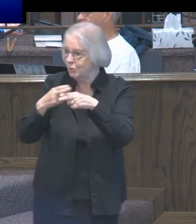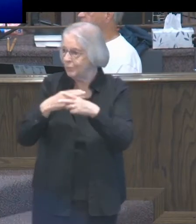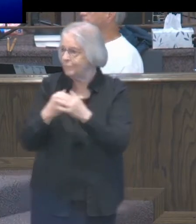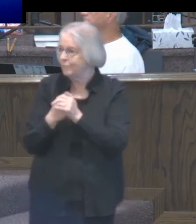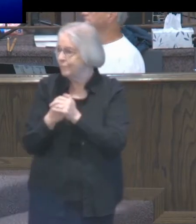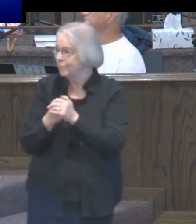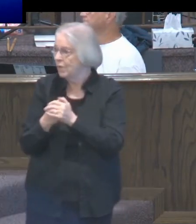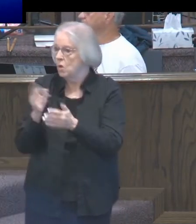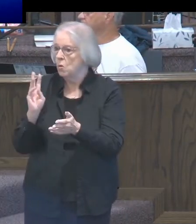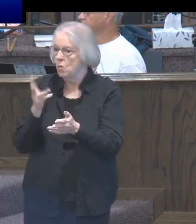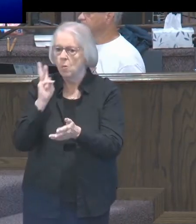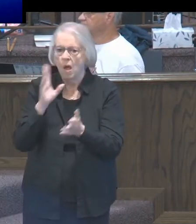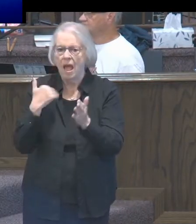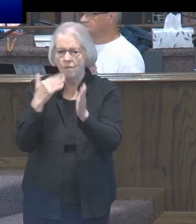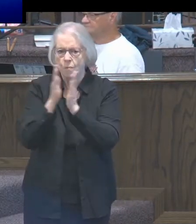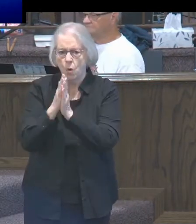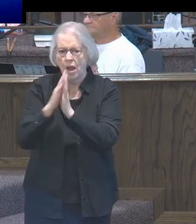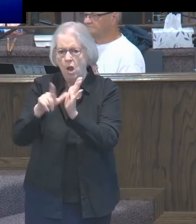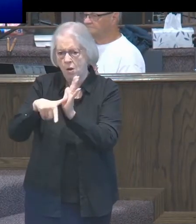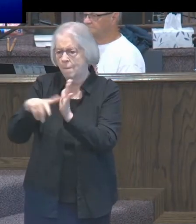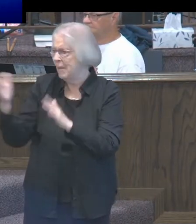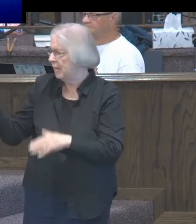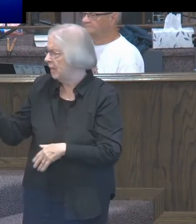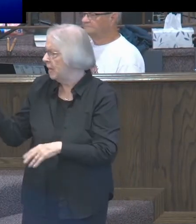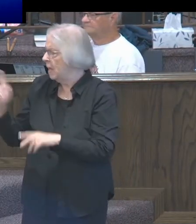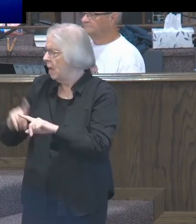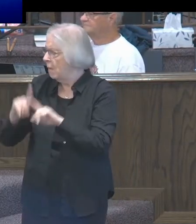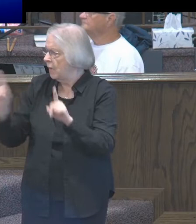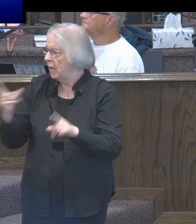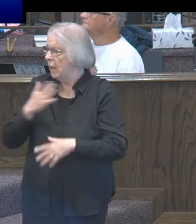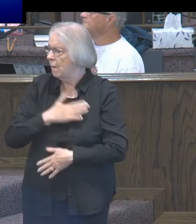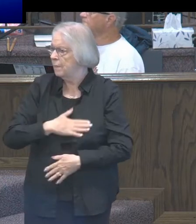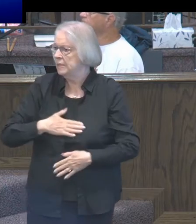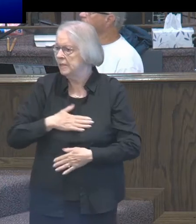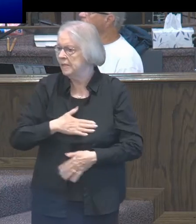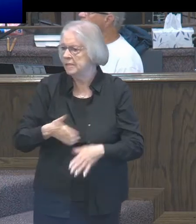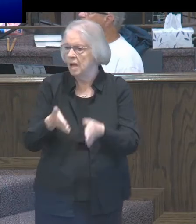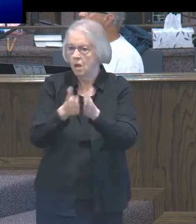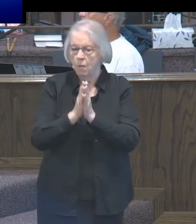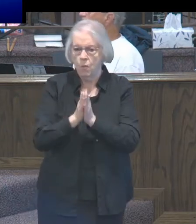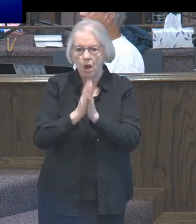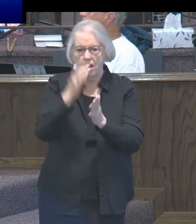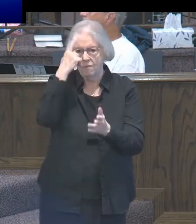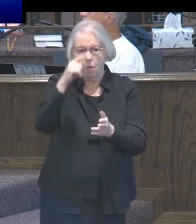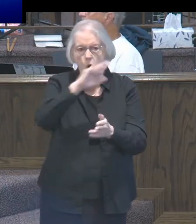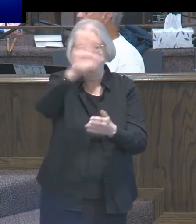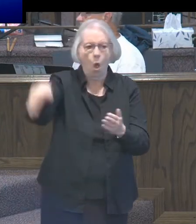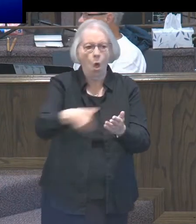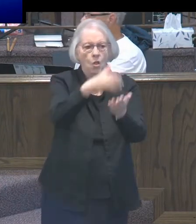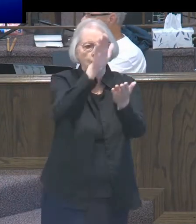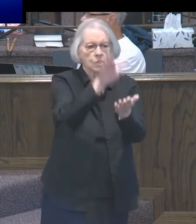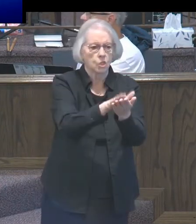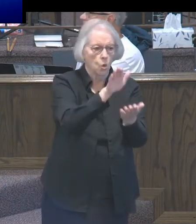having corporate prayer here in a minute, but please be in prayer for our schools and our kids,